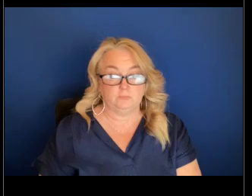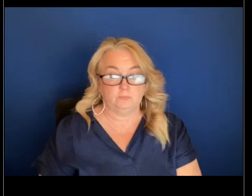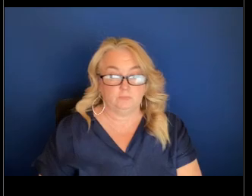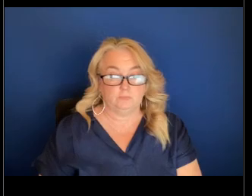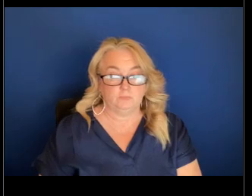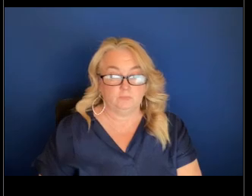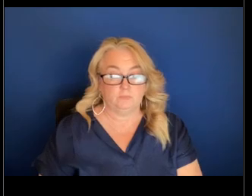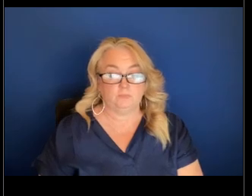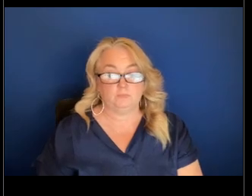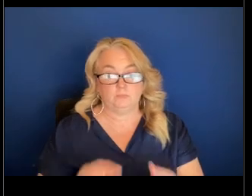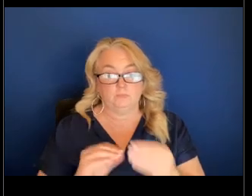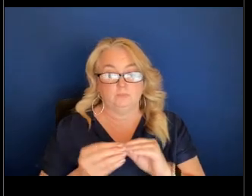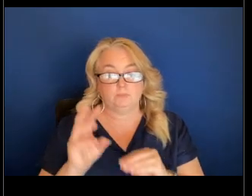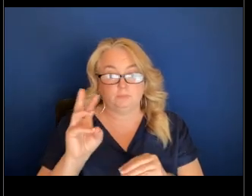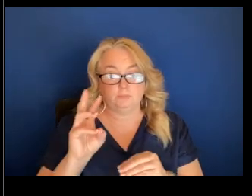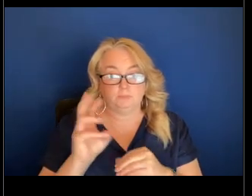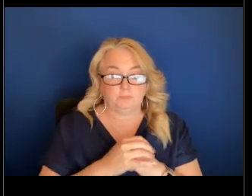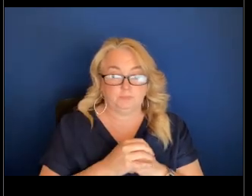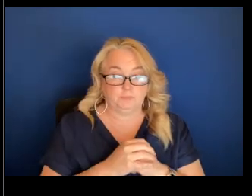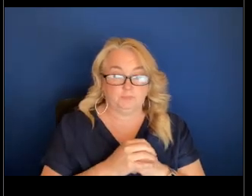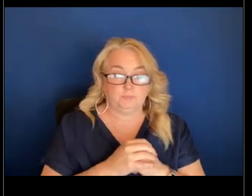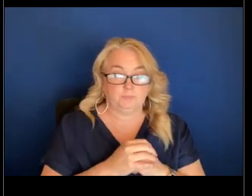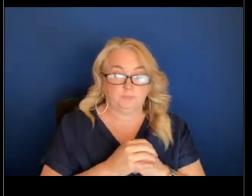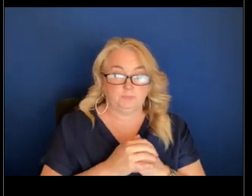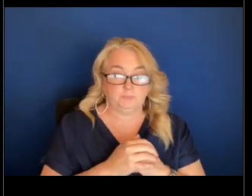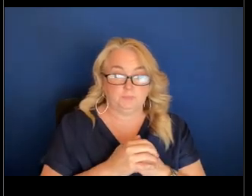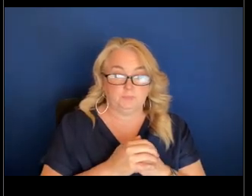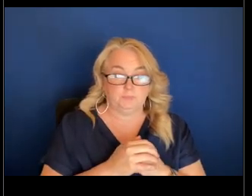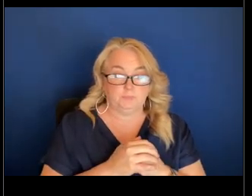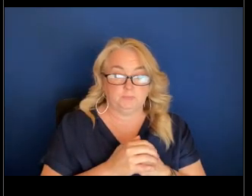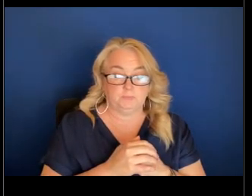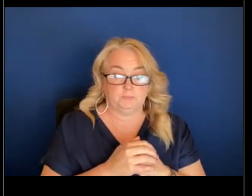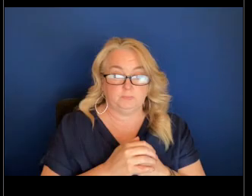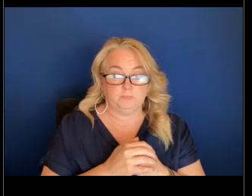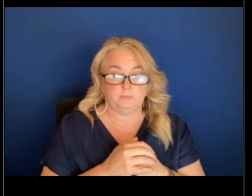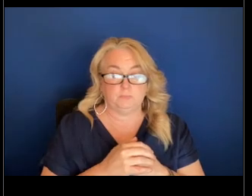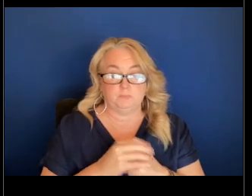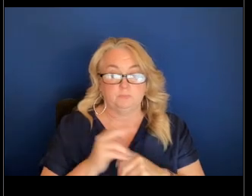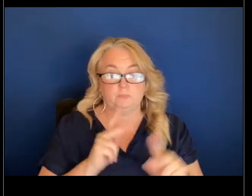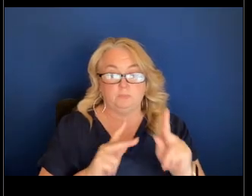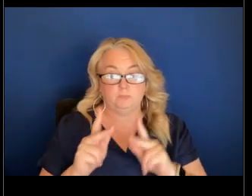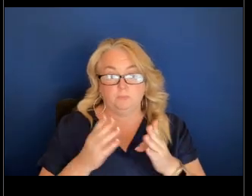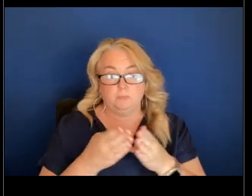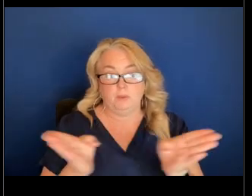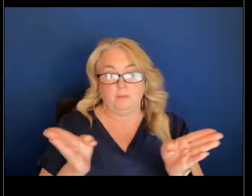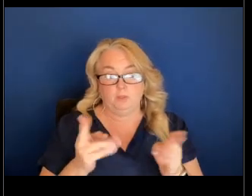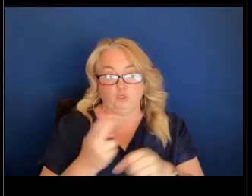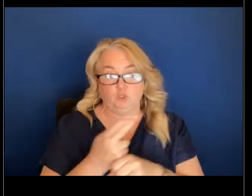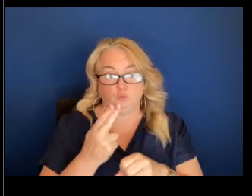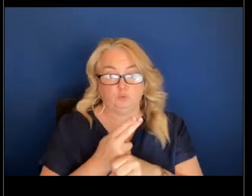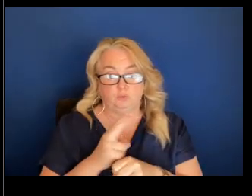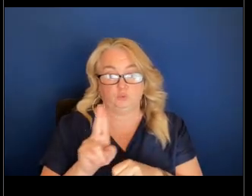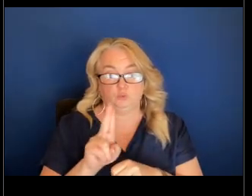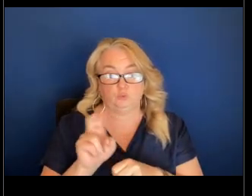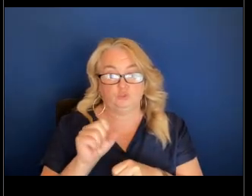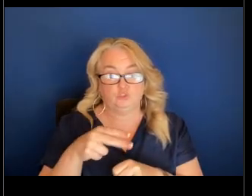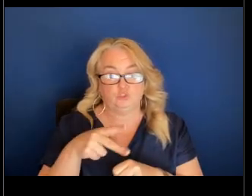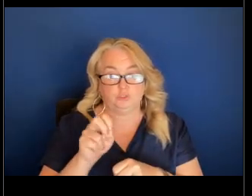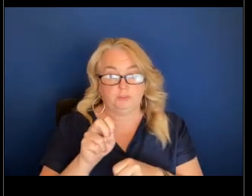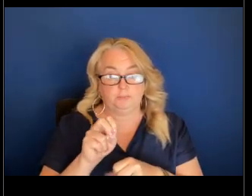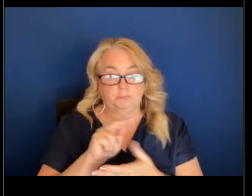Moving on to knowledge check 6. A public use U-shaped kitchen must have